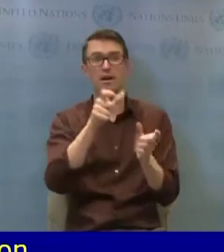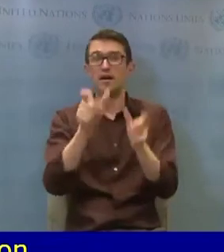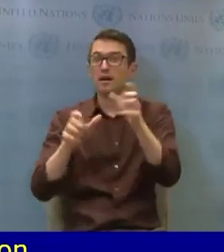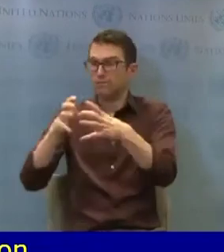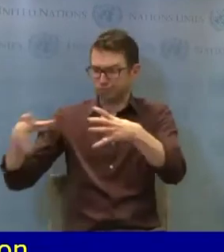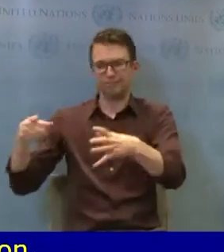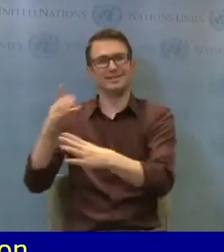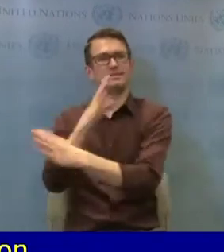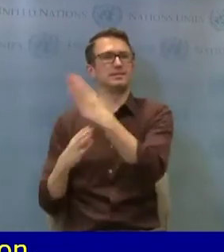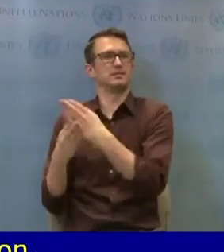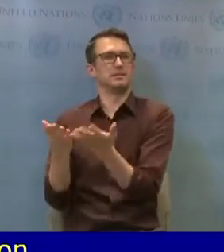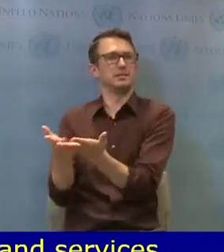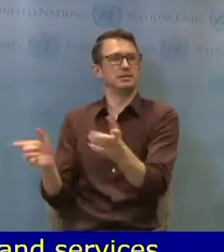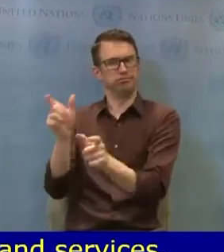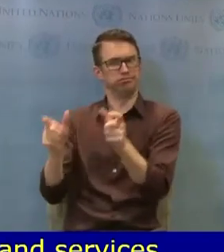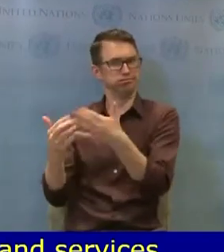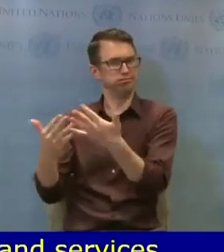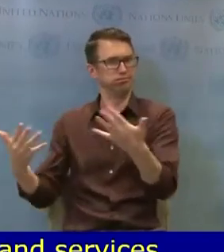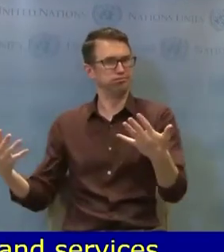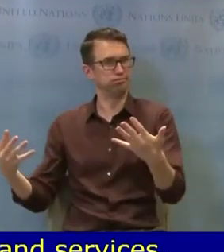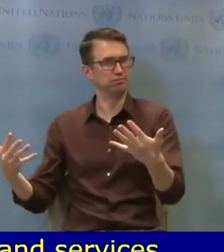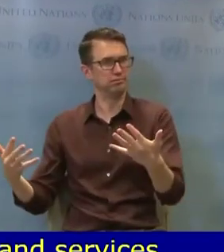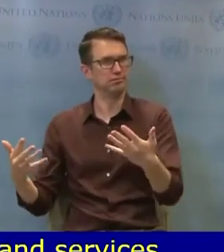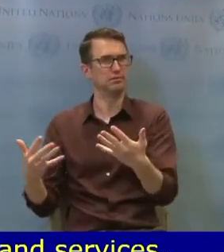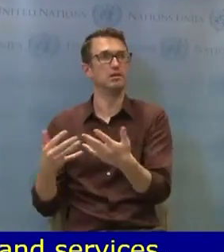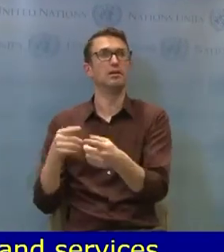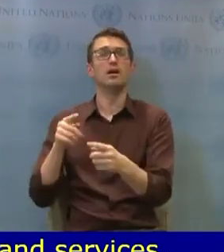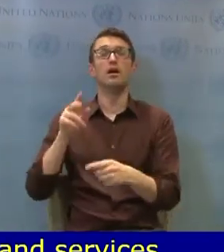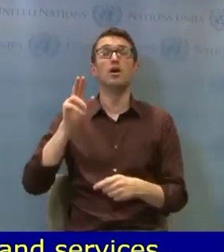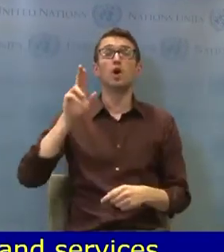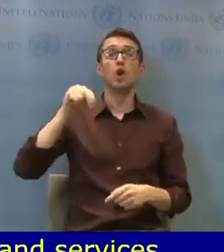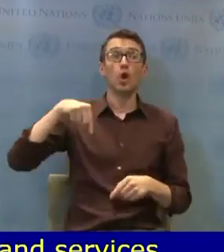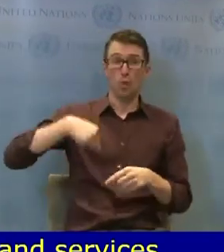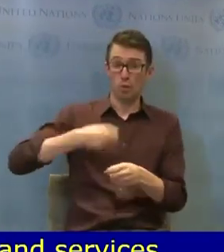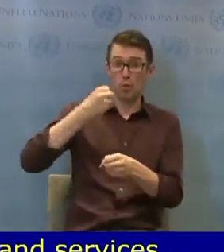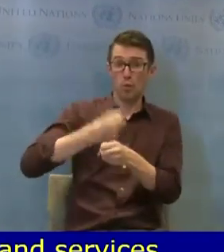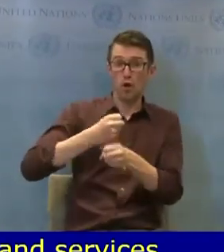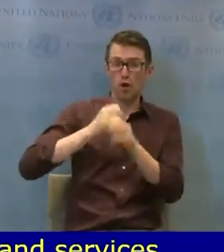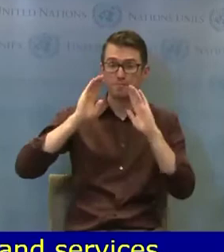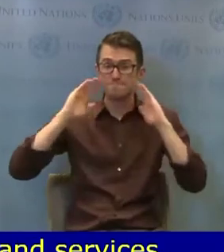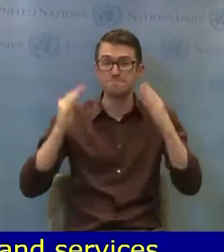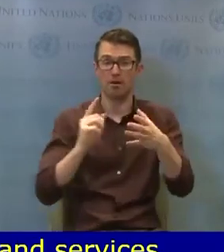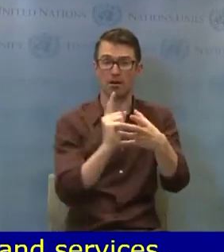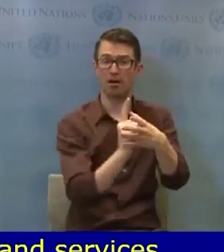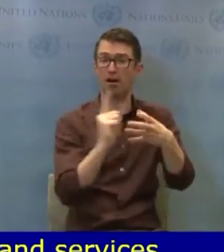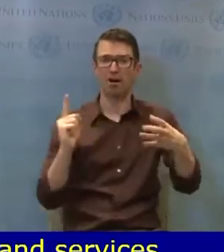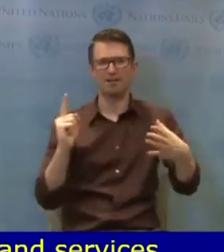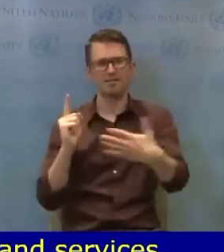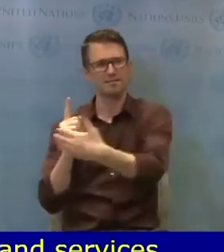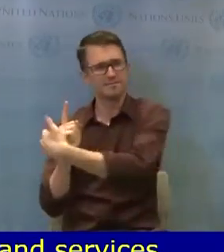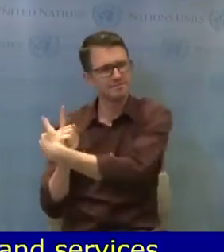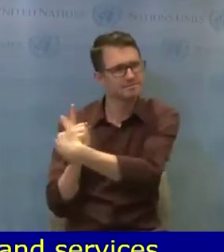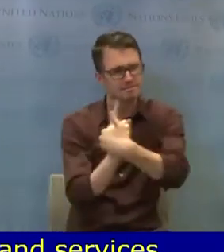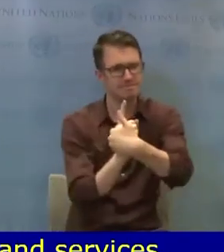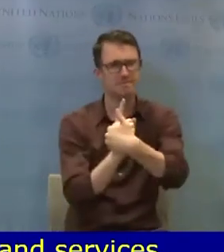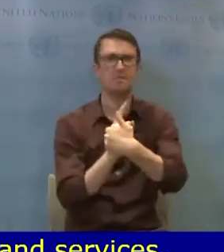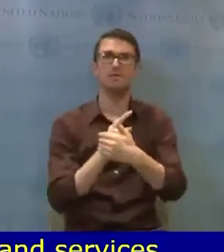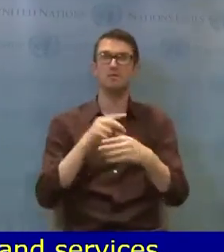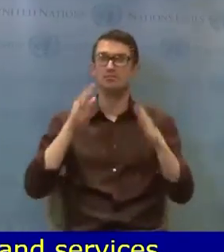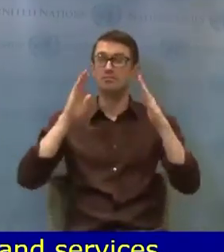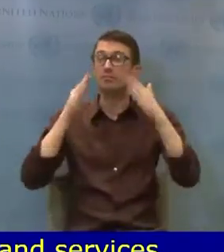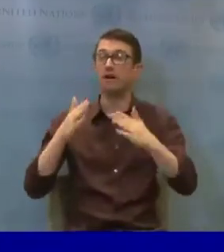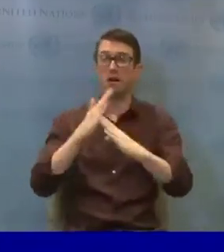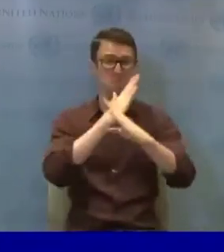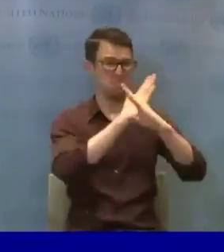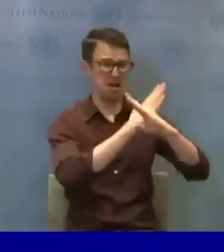In the work of the United Nations, leaving no one behind means removing barriers to full participation and equality for